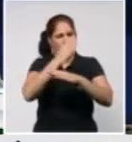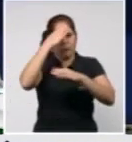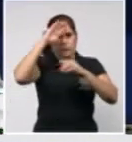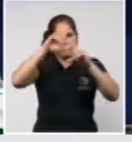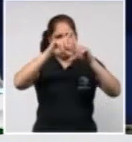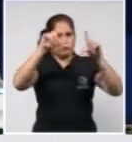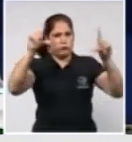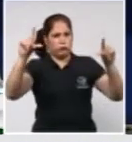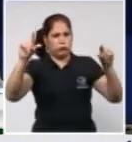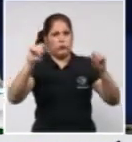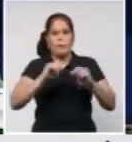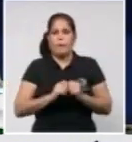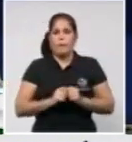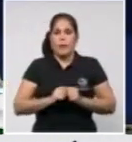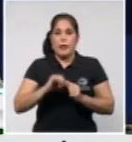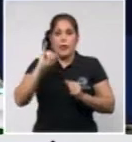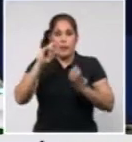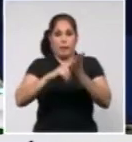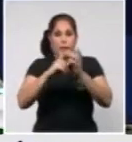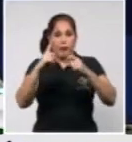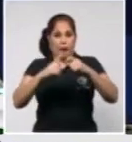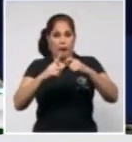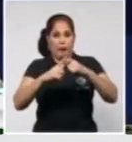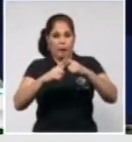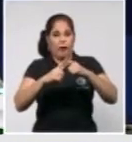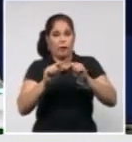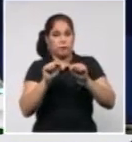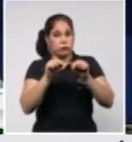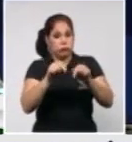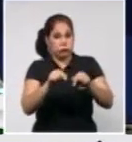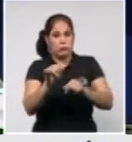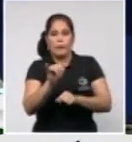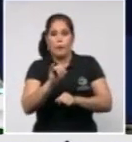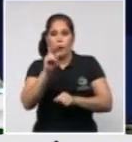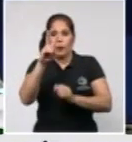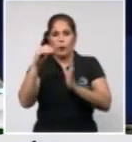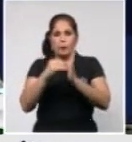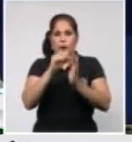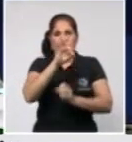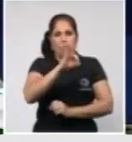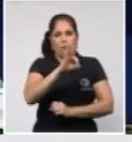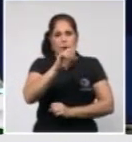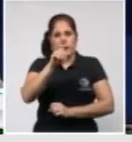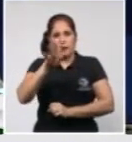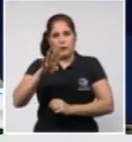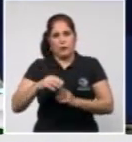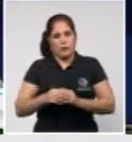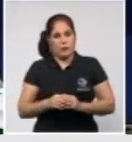2,814 of the samples were processed at the Pedro Curi Tropical Medicine Institute,